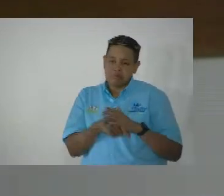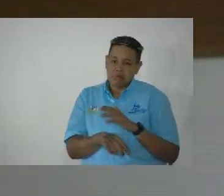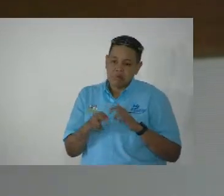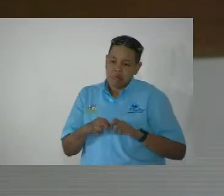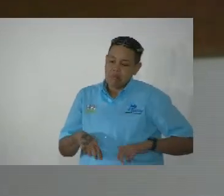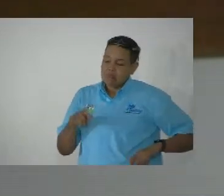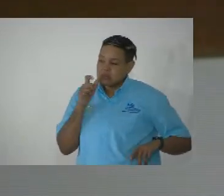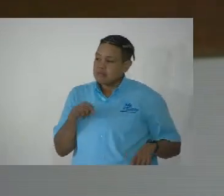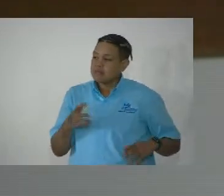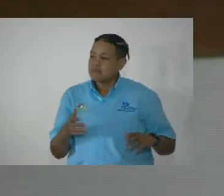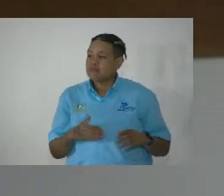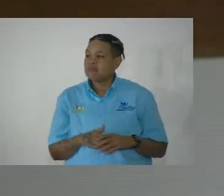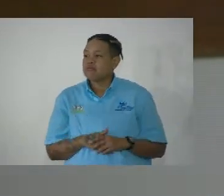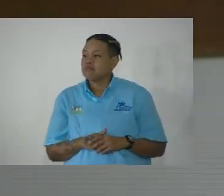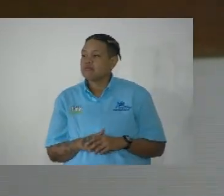straightforward.